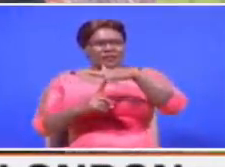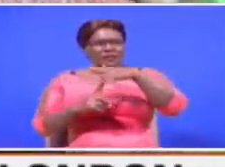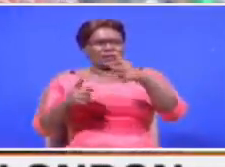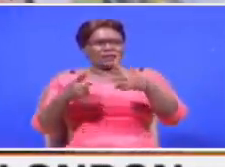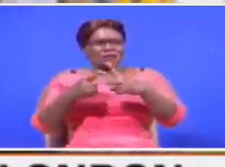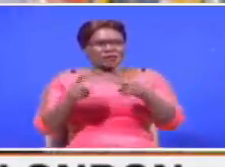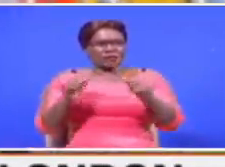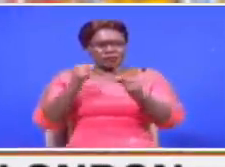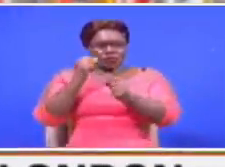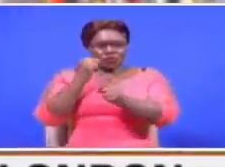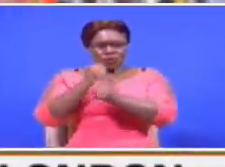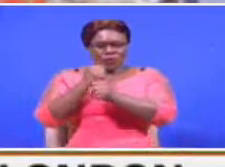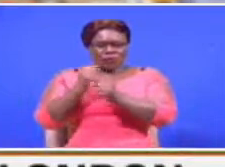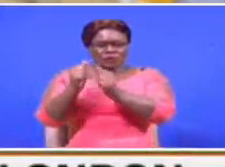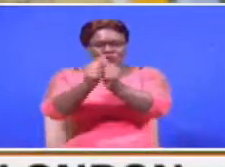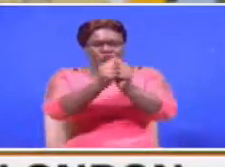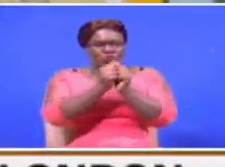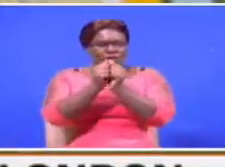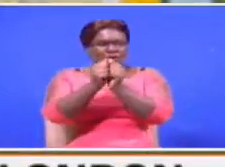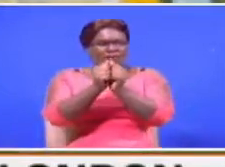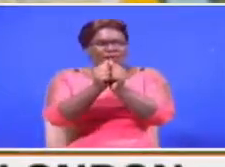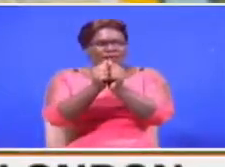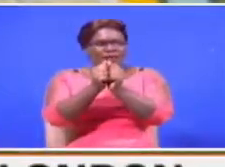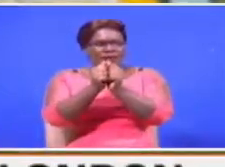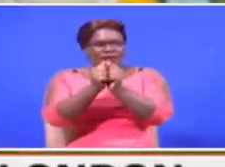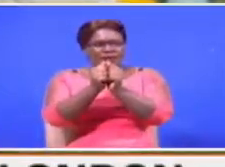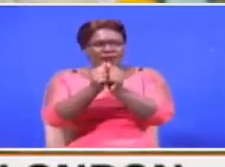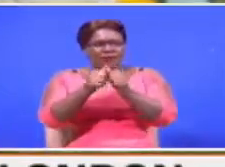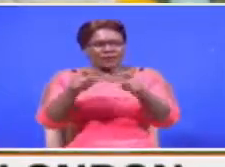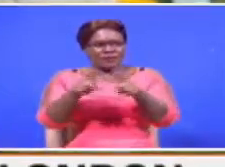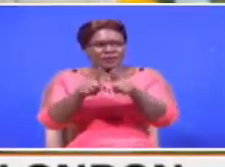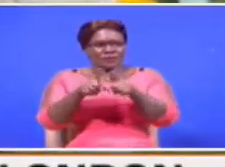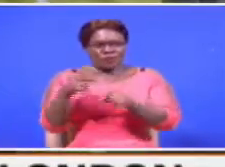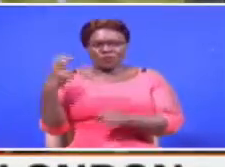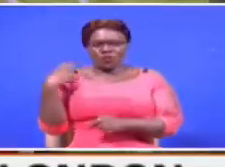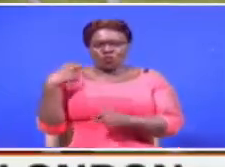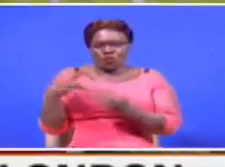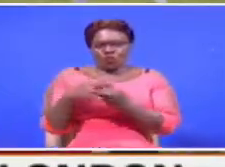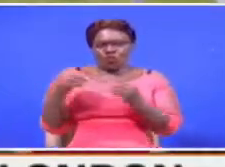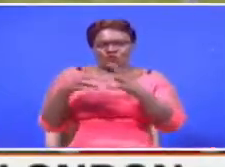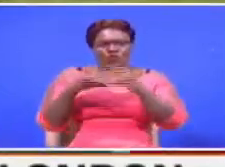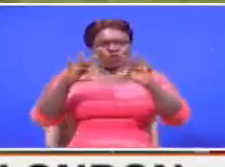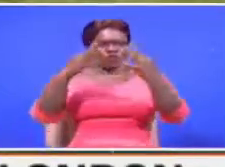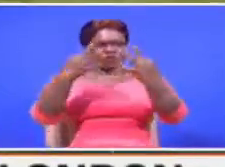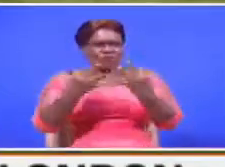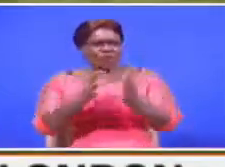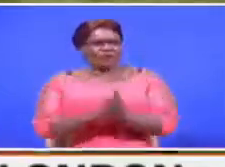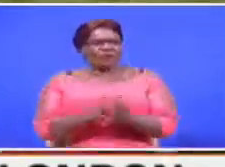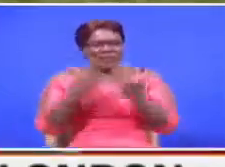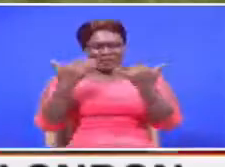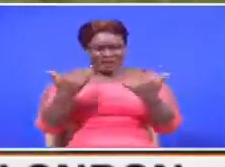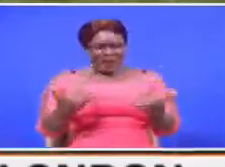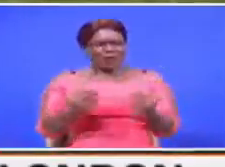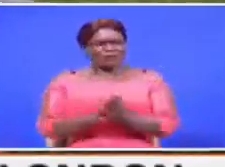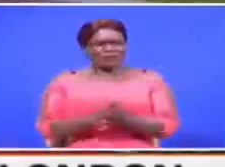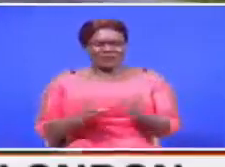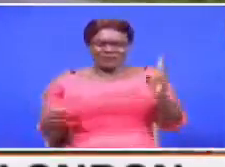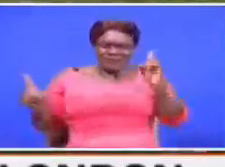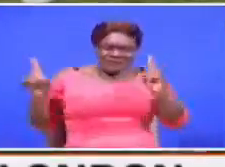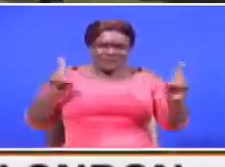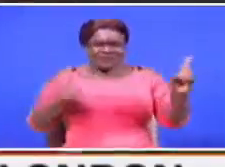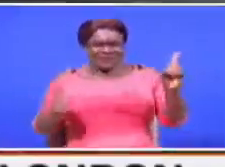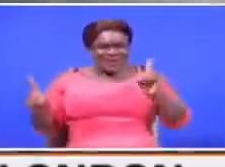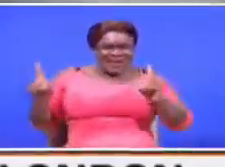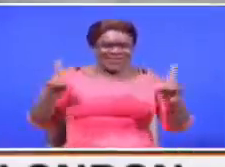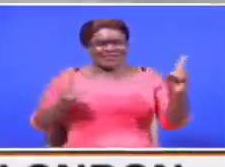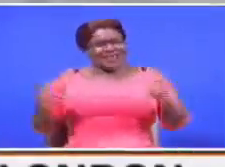families together, to reconcile and transform families. And so, as they danced away